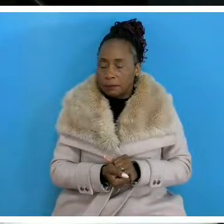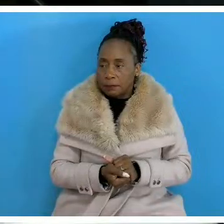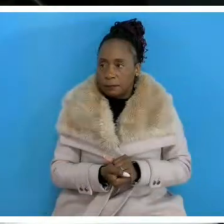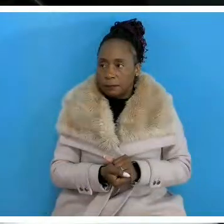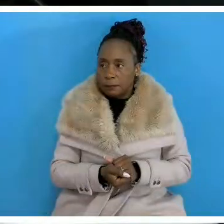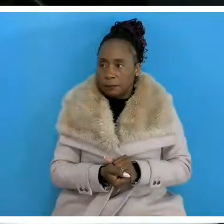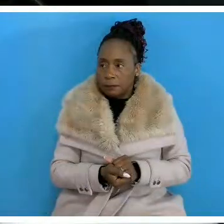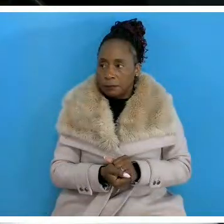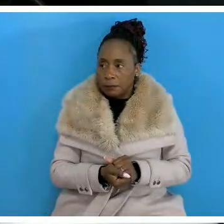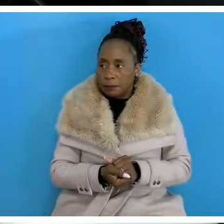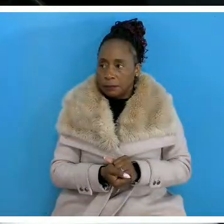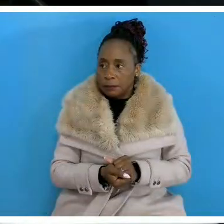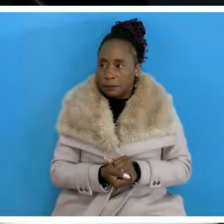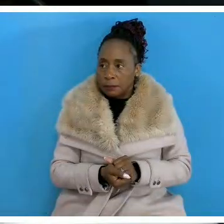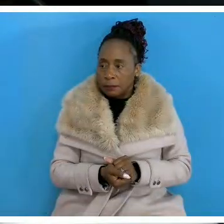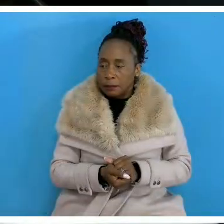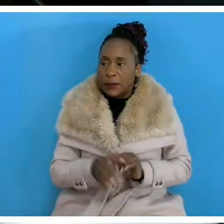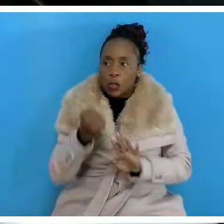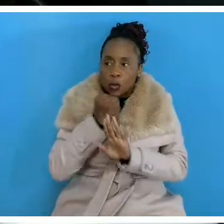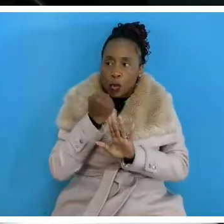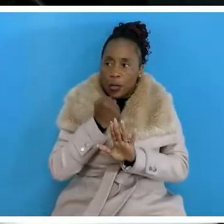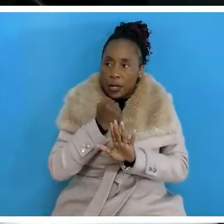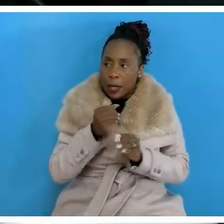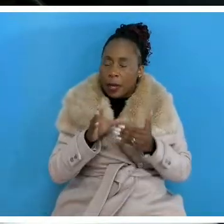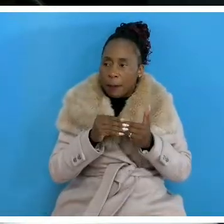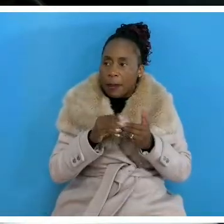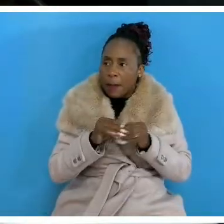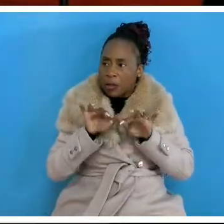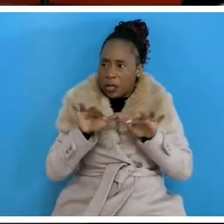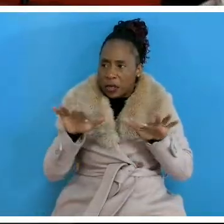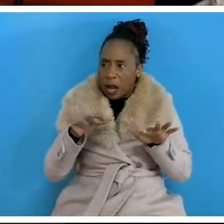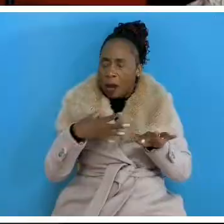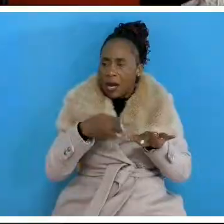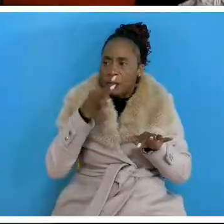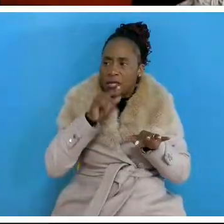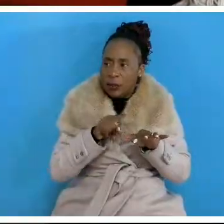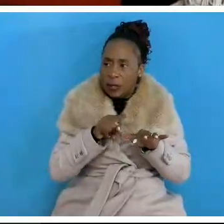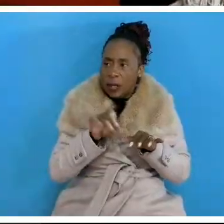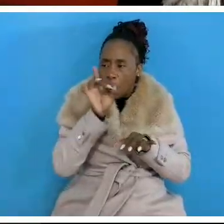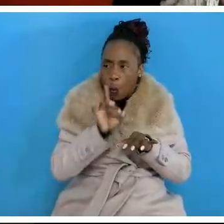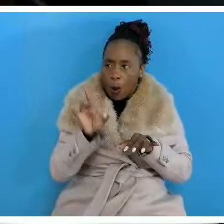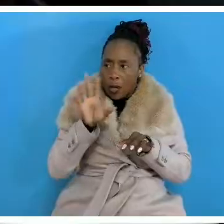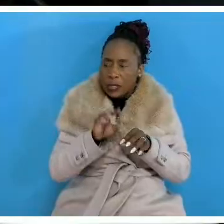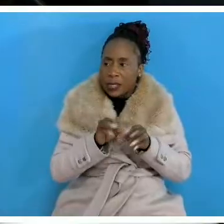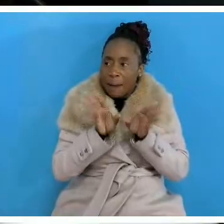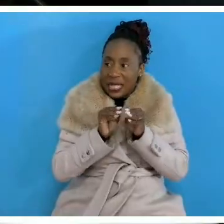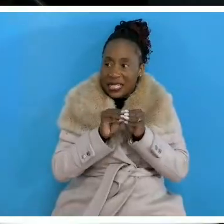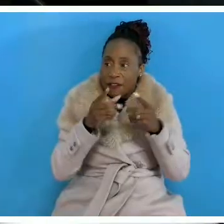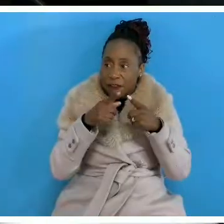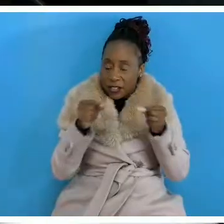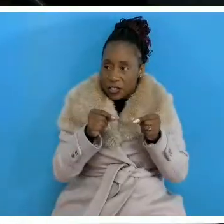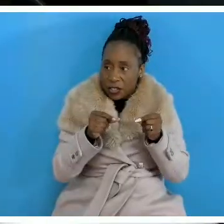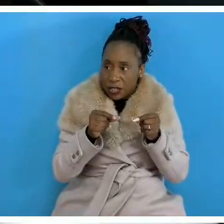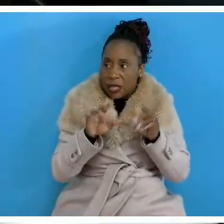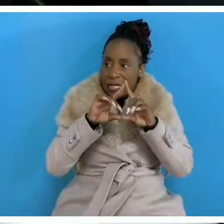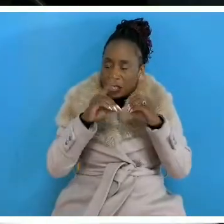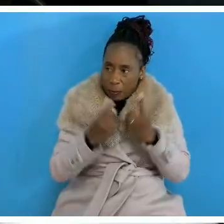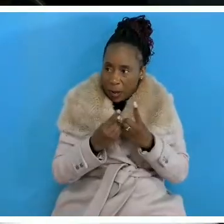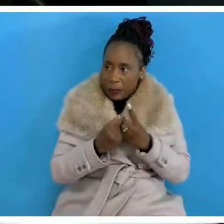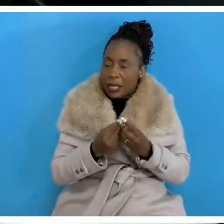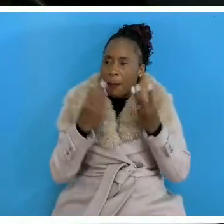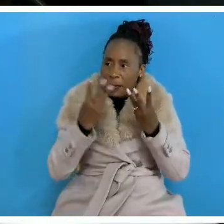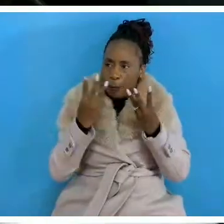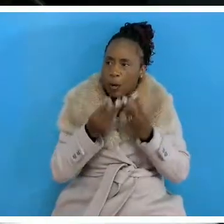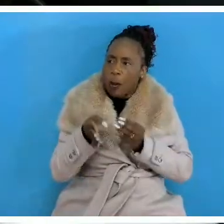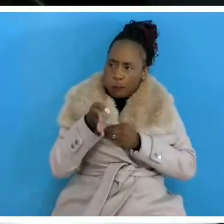I want to ask the members of the audience. I just want to also say that once the meeting is over, the department and their people are here,